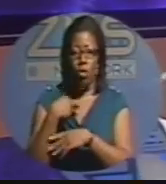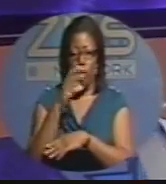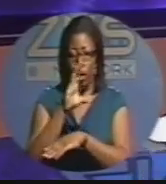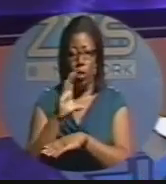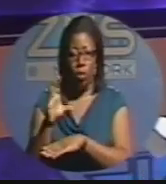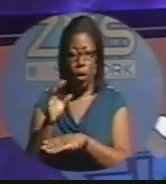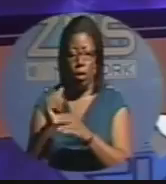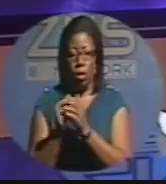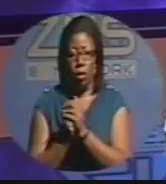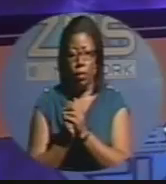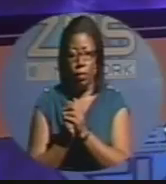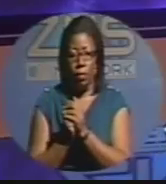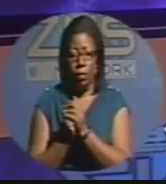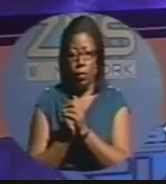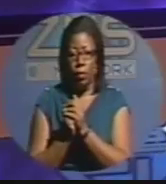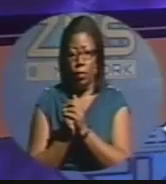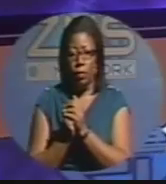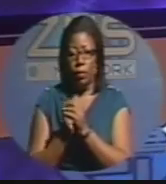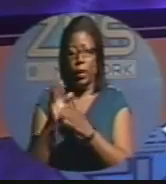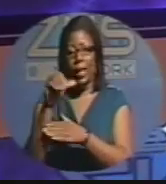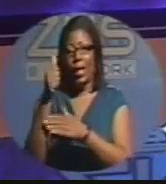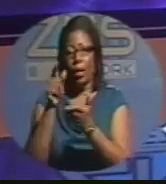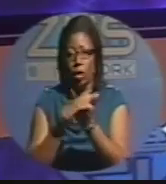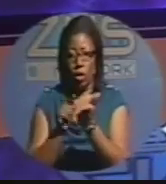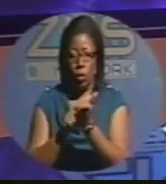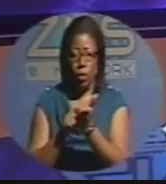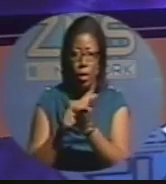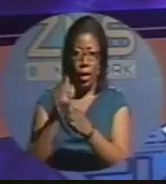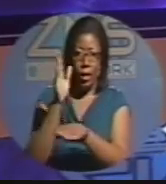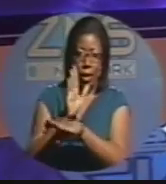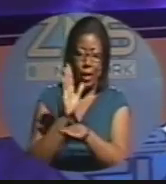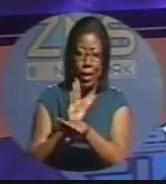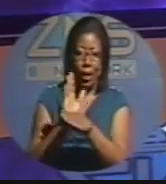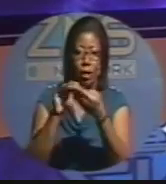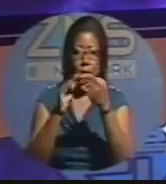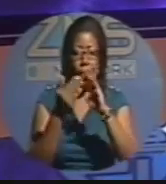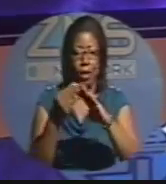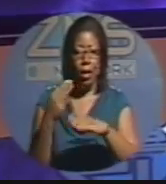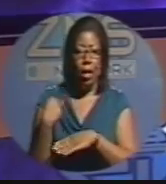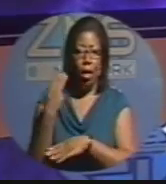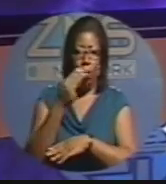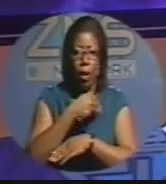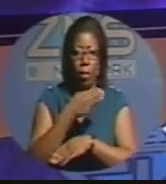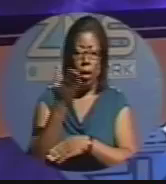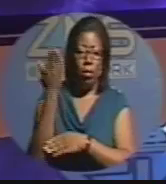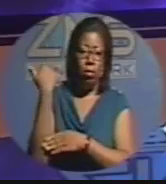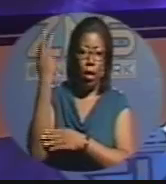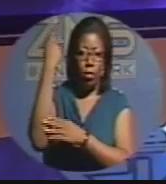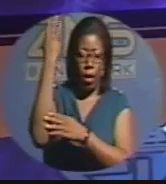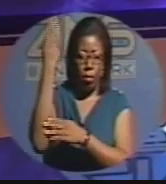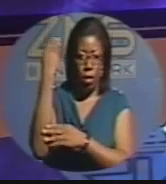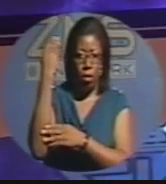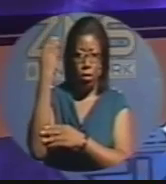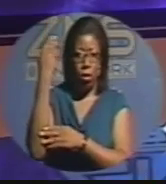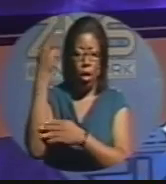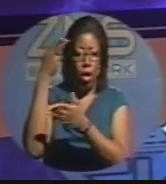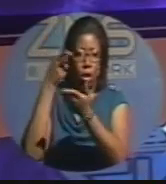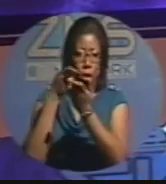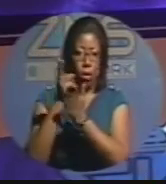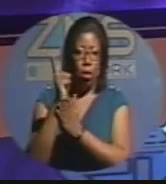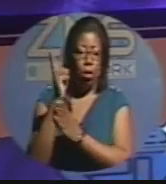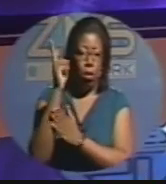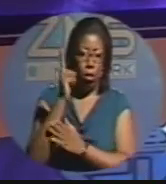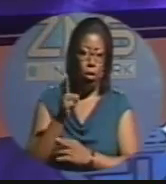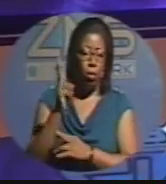joining us. You're welcome. In other news tonight, sitting member of Parliament and former Prime Minister, the Right Honorable Hubert Ingram,